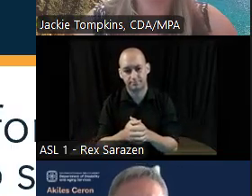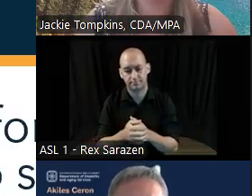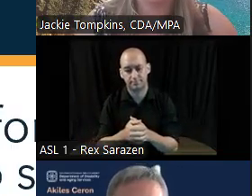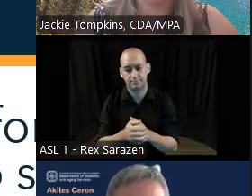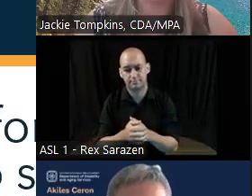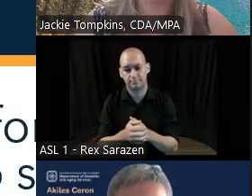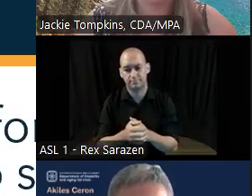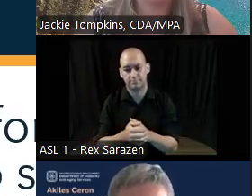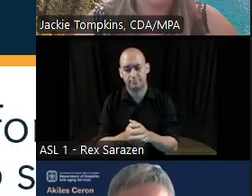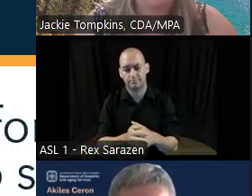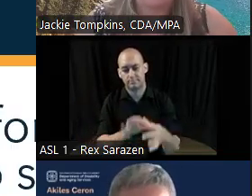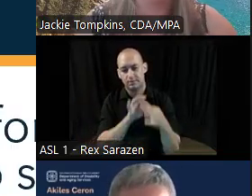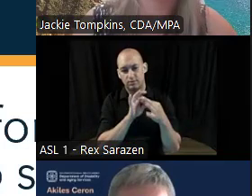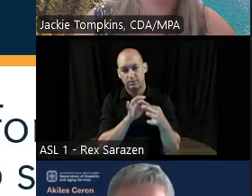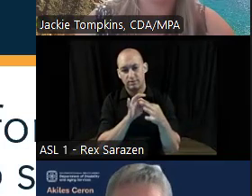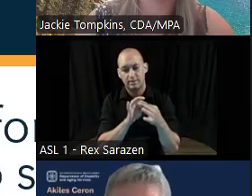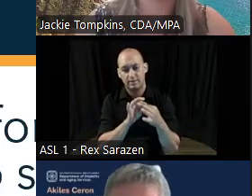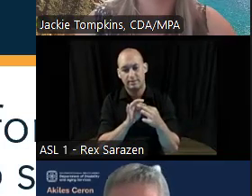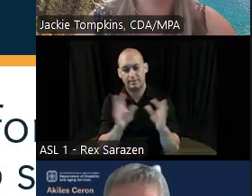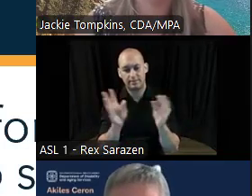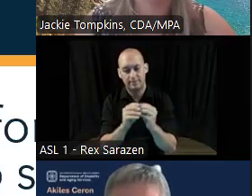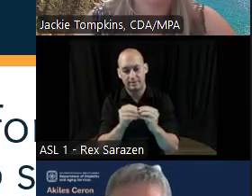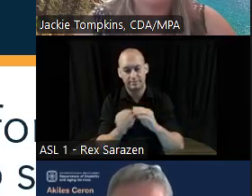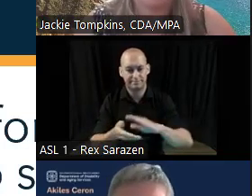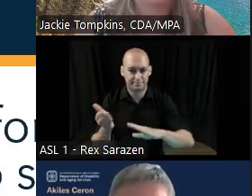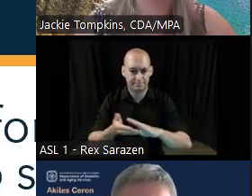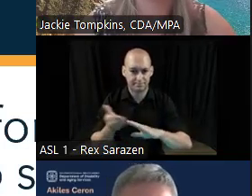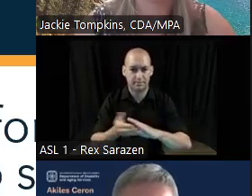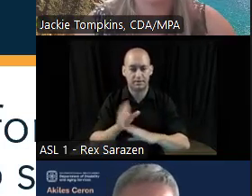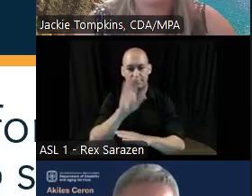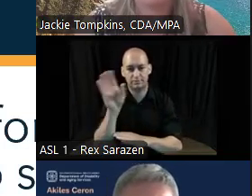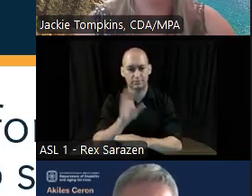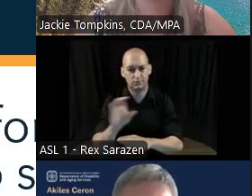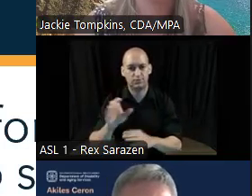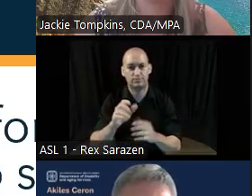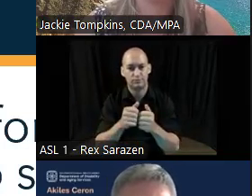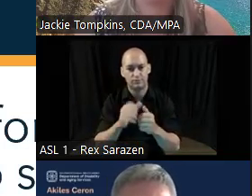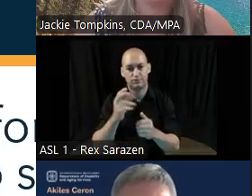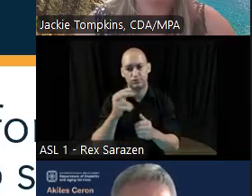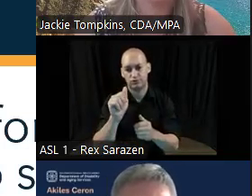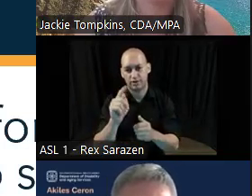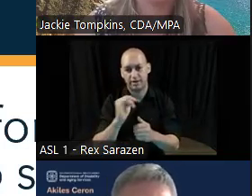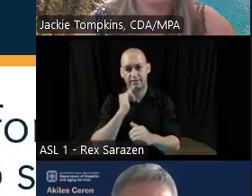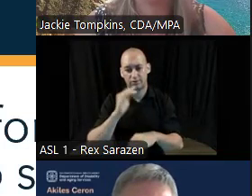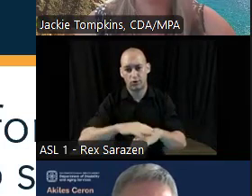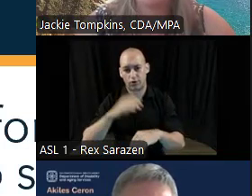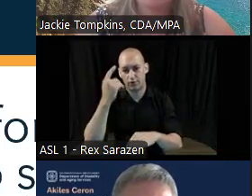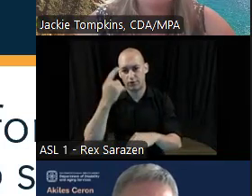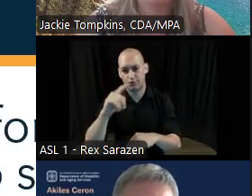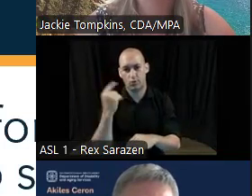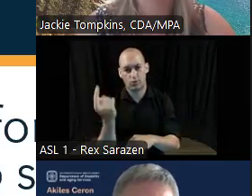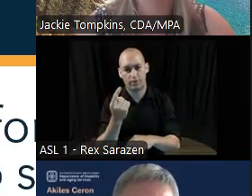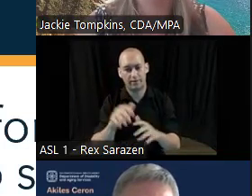In terms of additional meeting operations, the Zoom chat functions are only enabled for the EDJCC